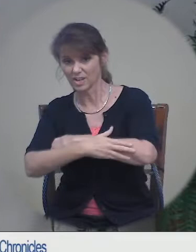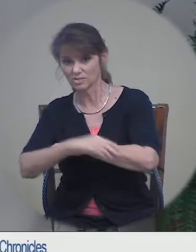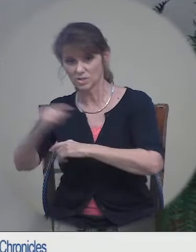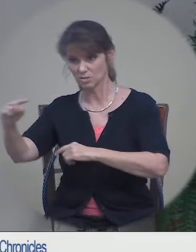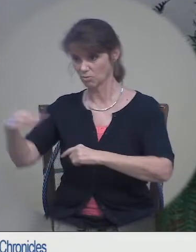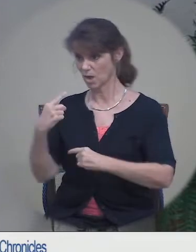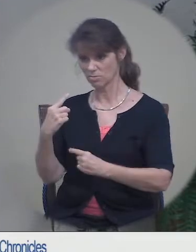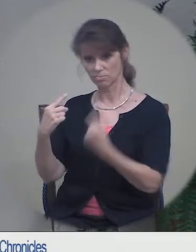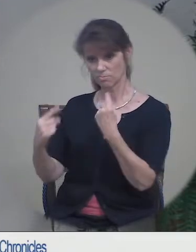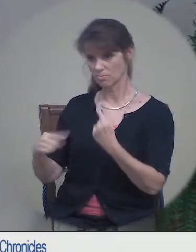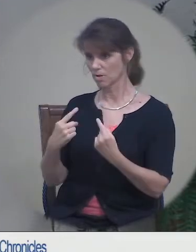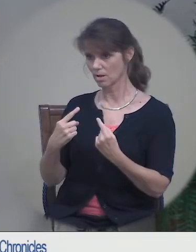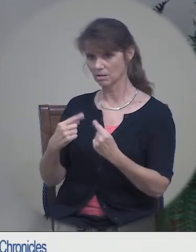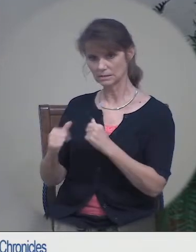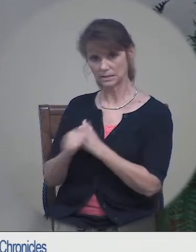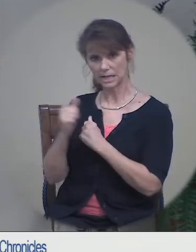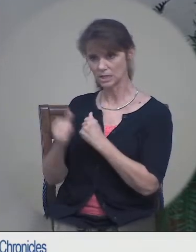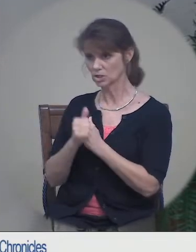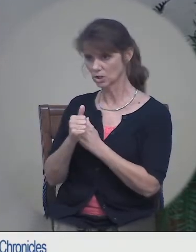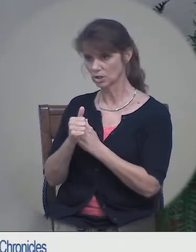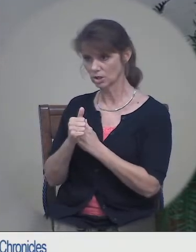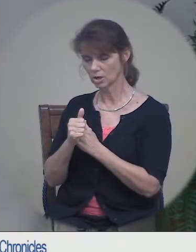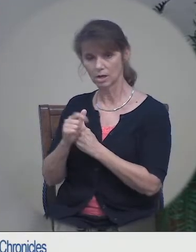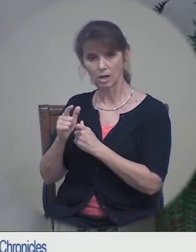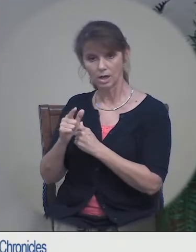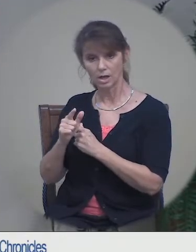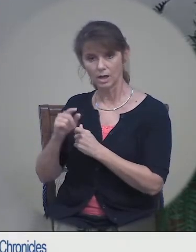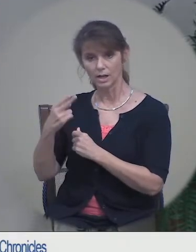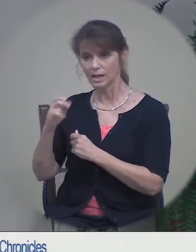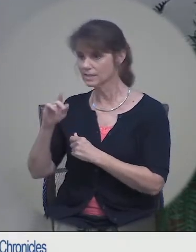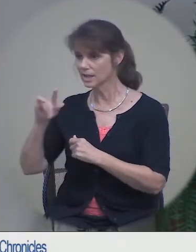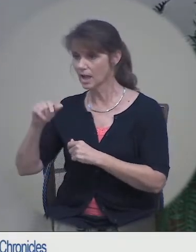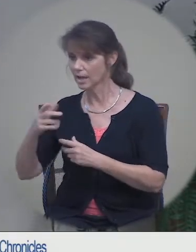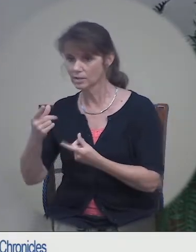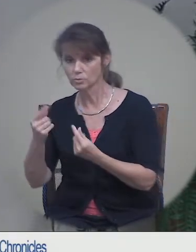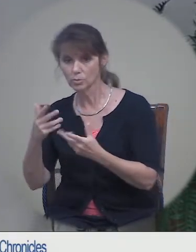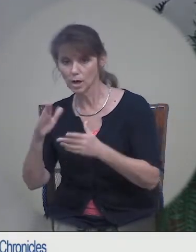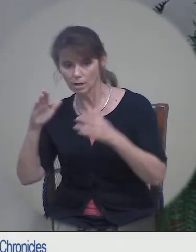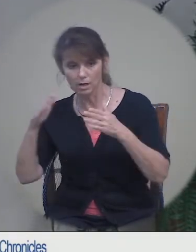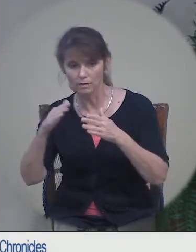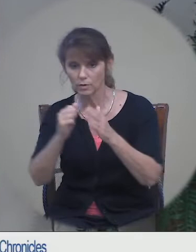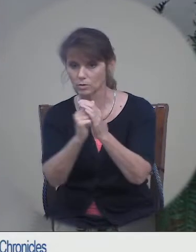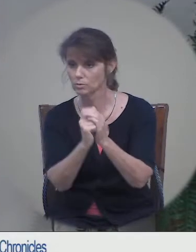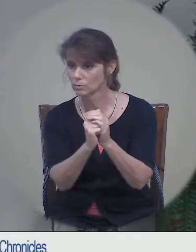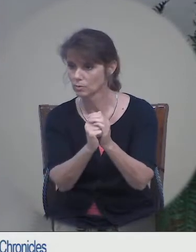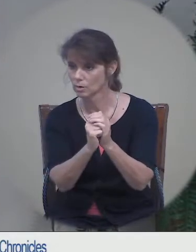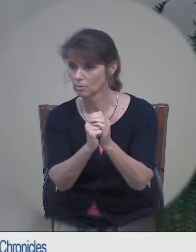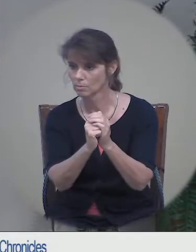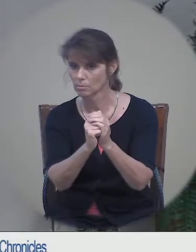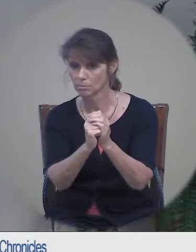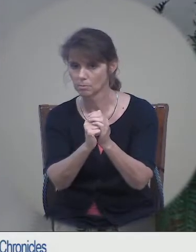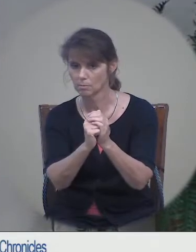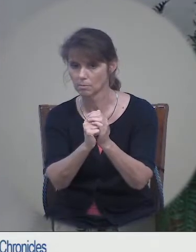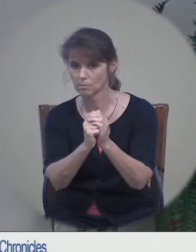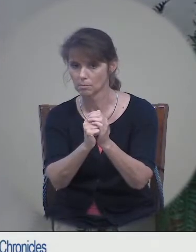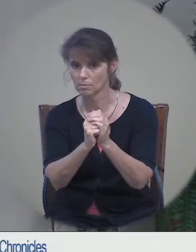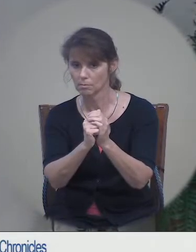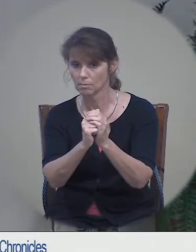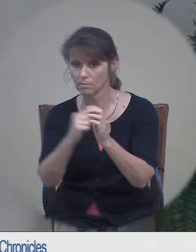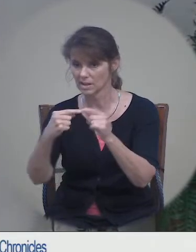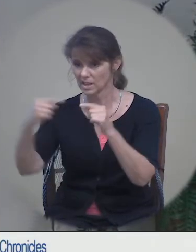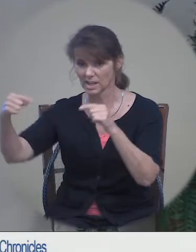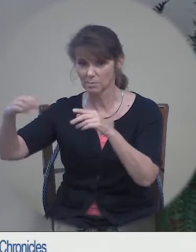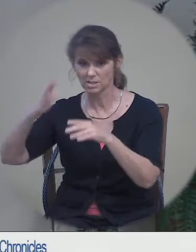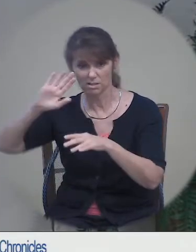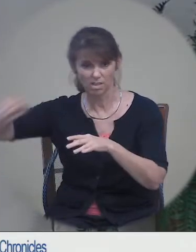do you begin with reform? Because the fact of the matter, from a worldly perspective, that seems to be the last thing